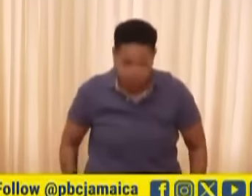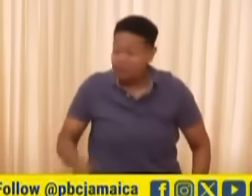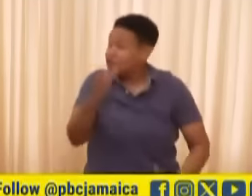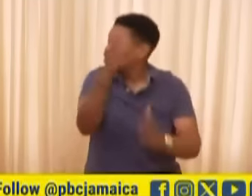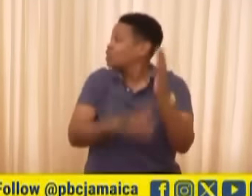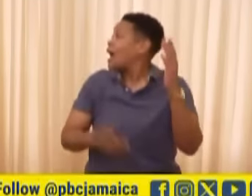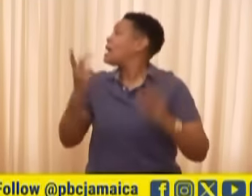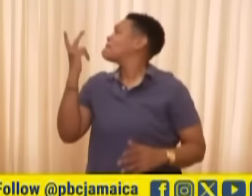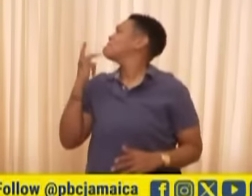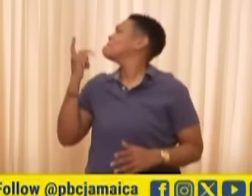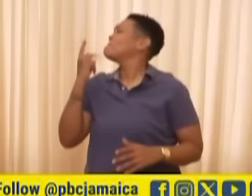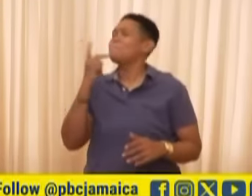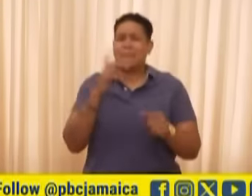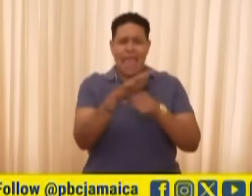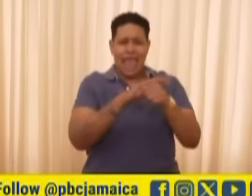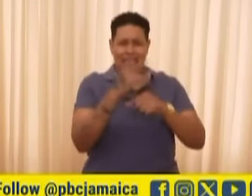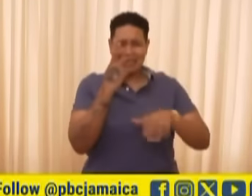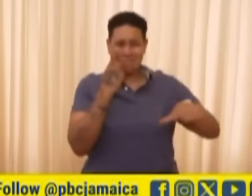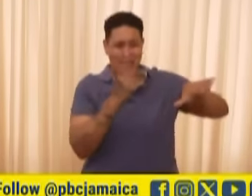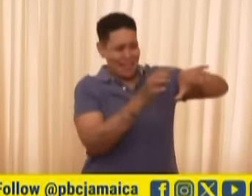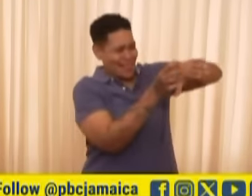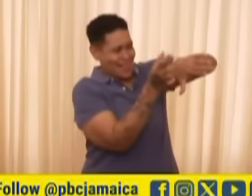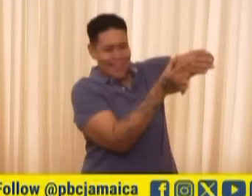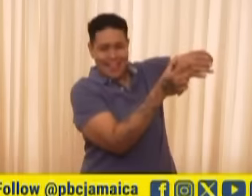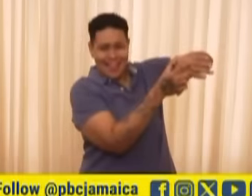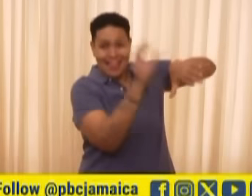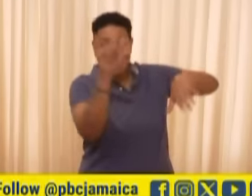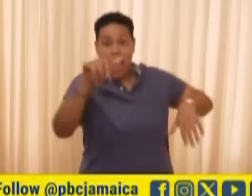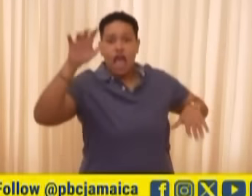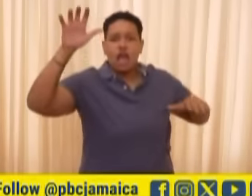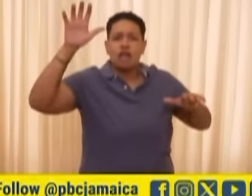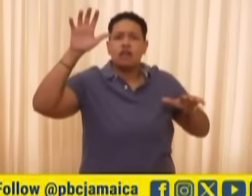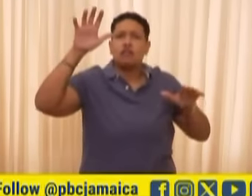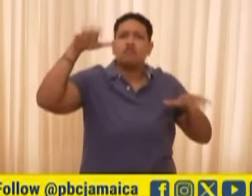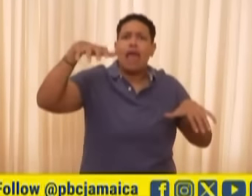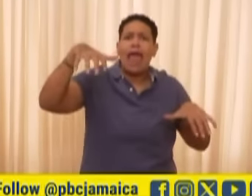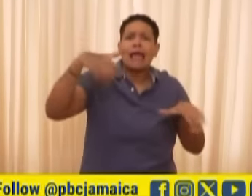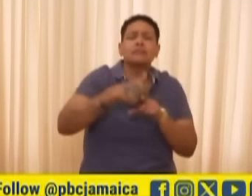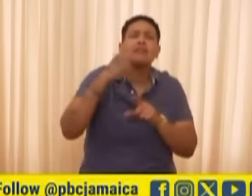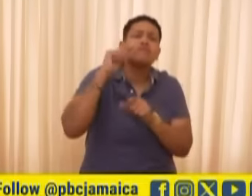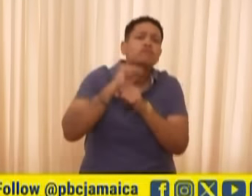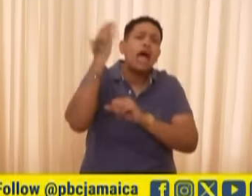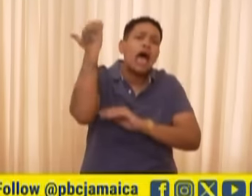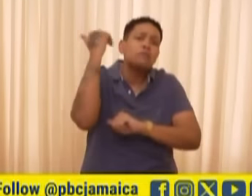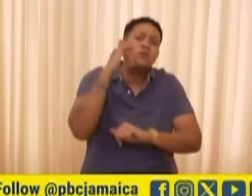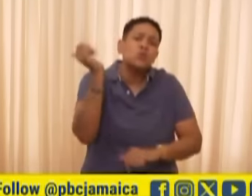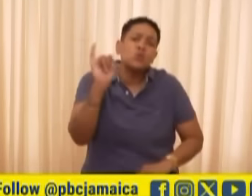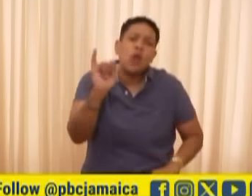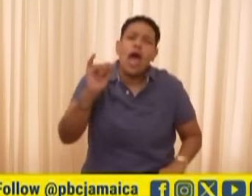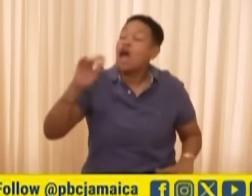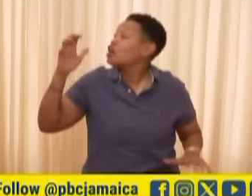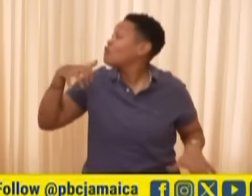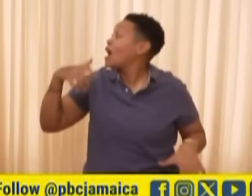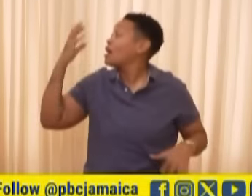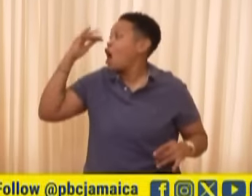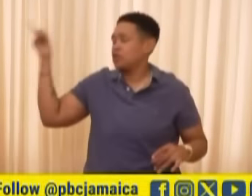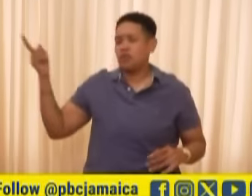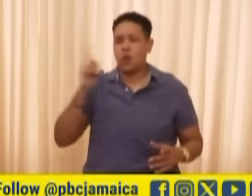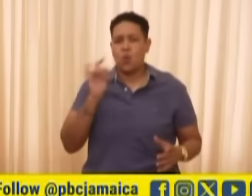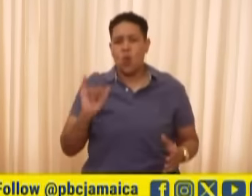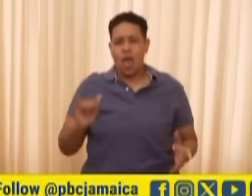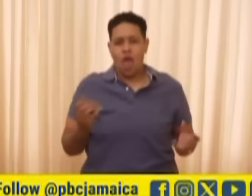that pink area. This is where the rainfall is expected what it's expected to look like, where the rain is concerned.